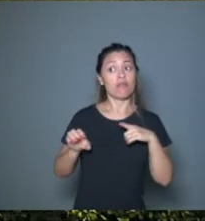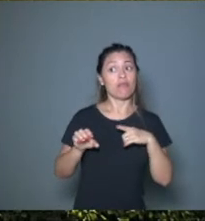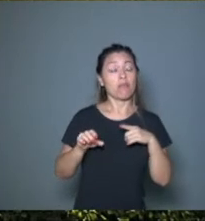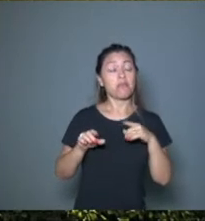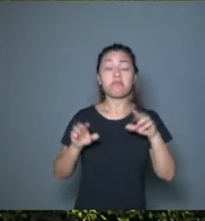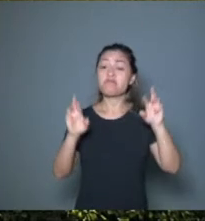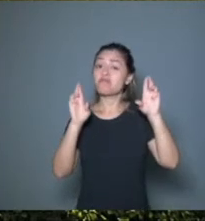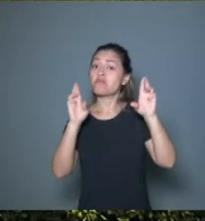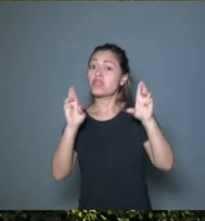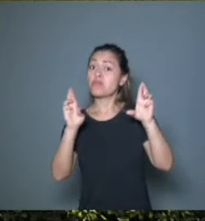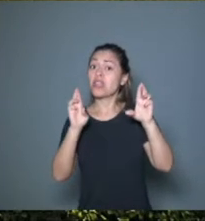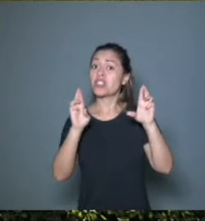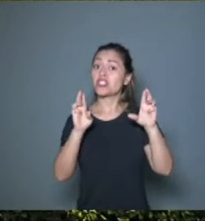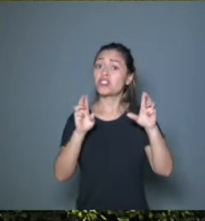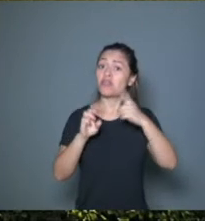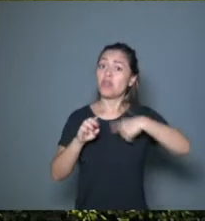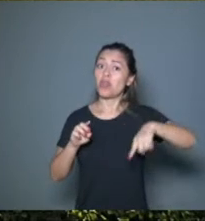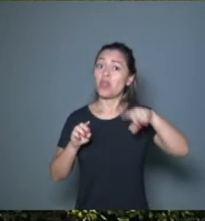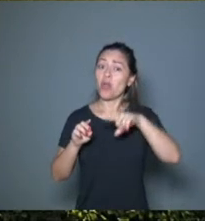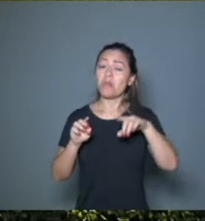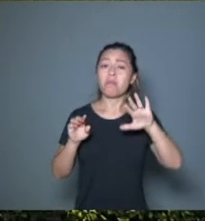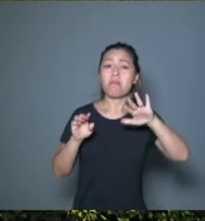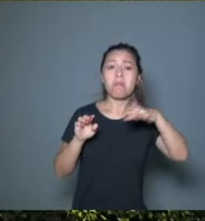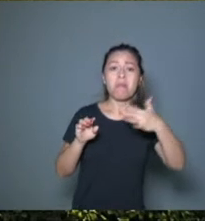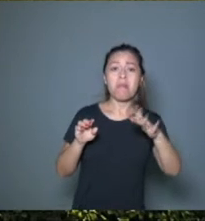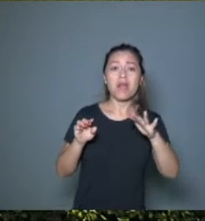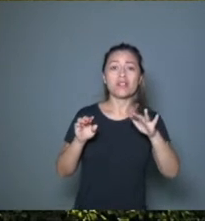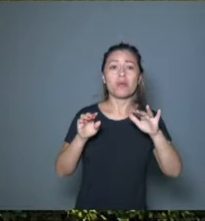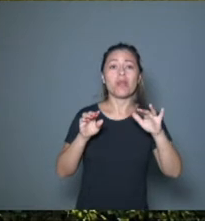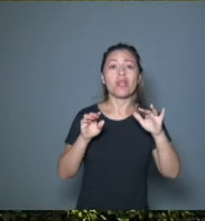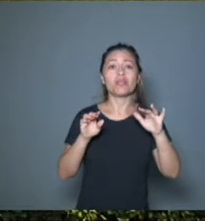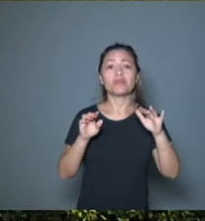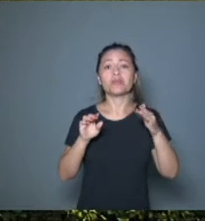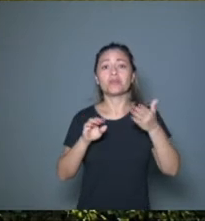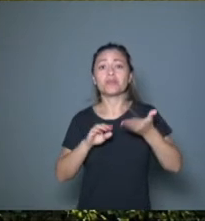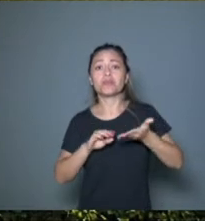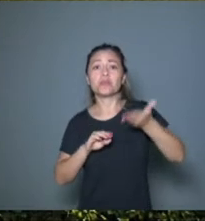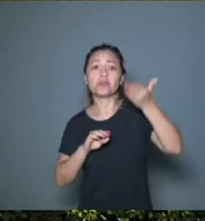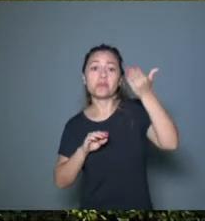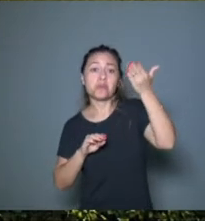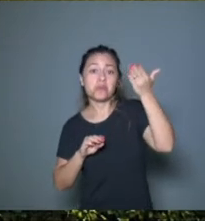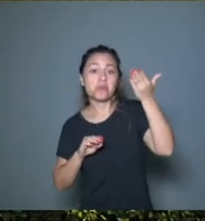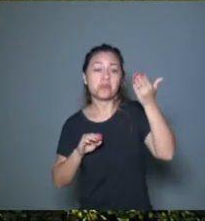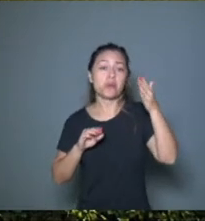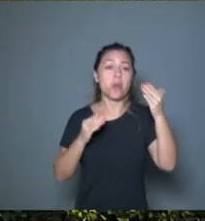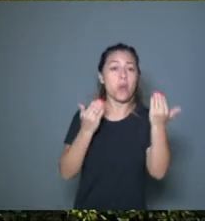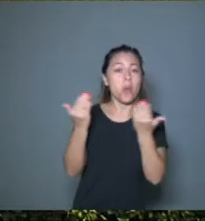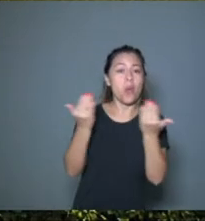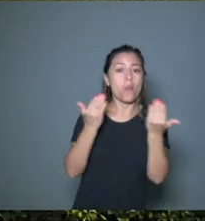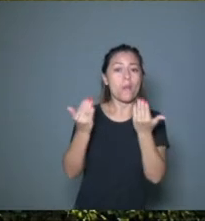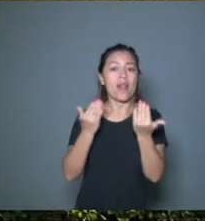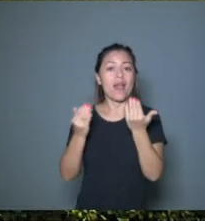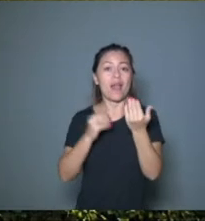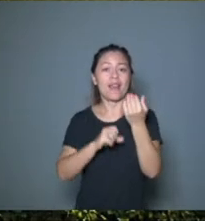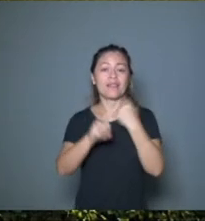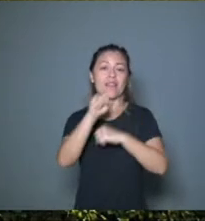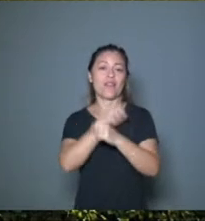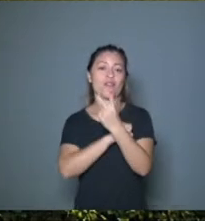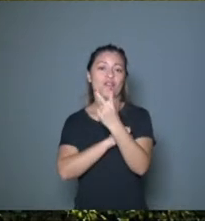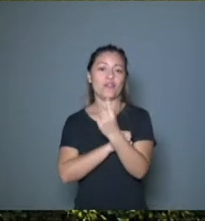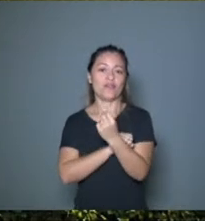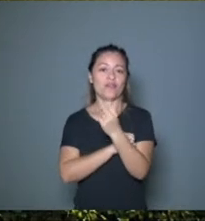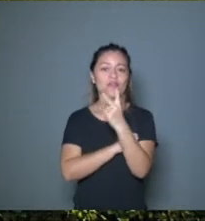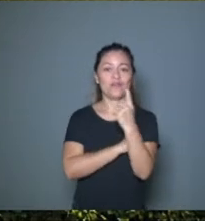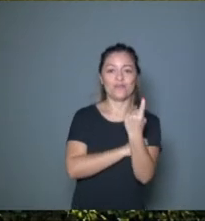our margins in 2022 will be similar or better than those in 2021.